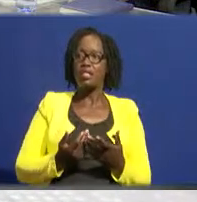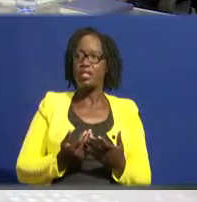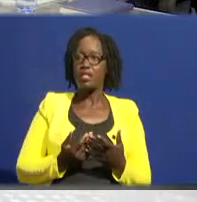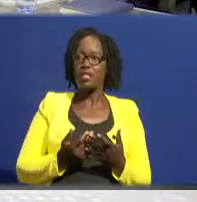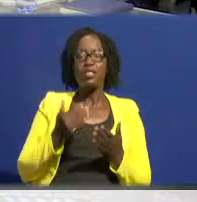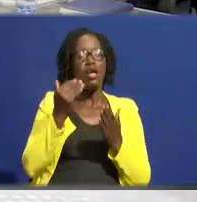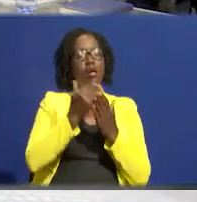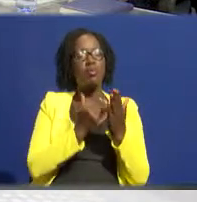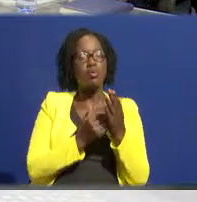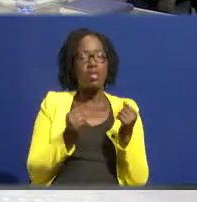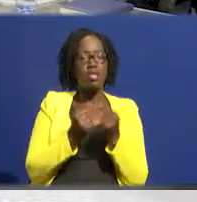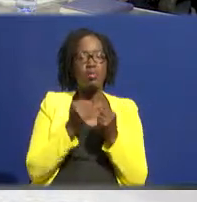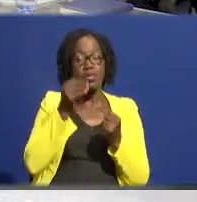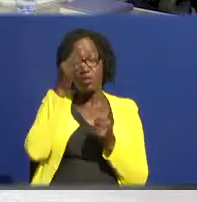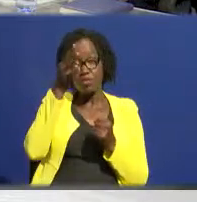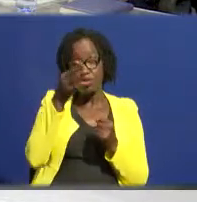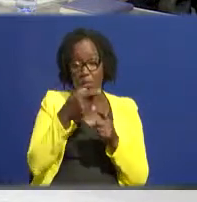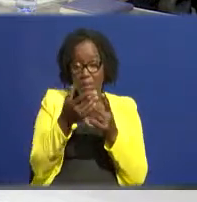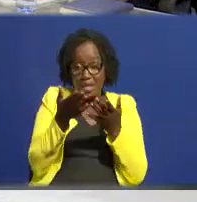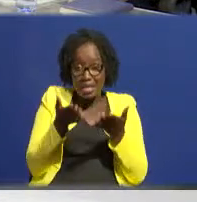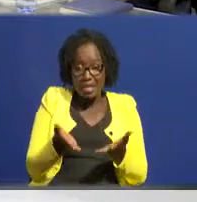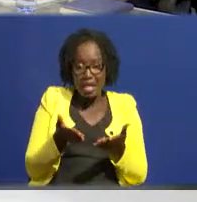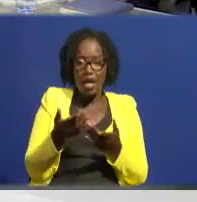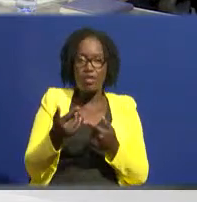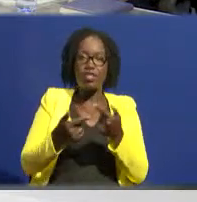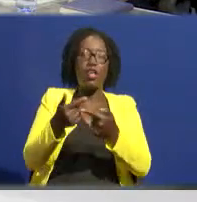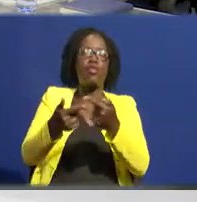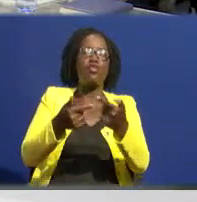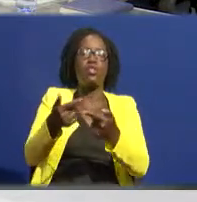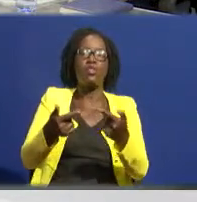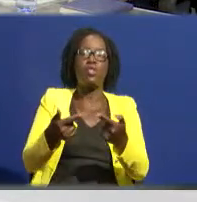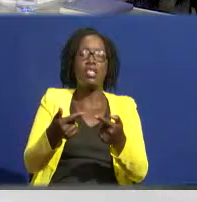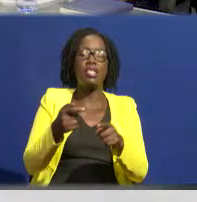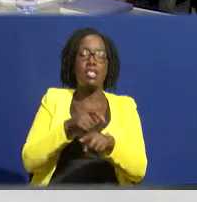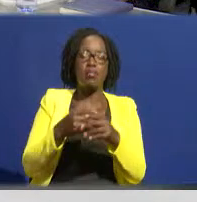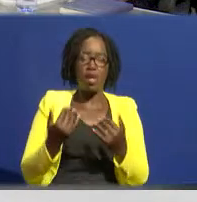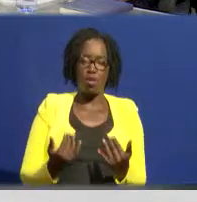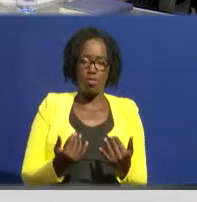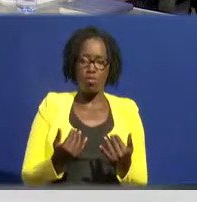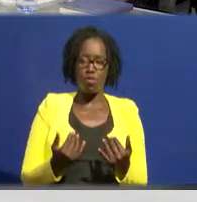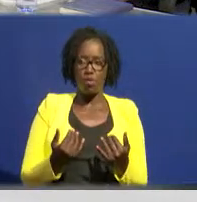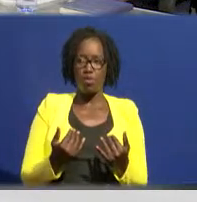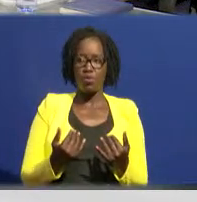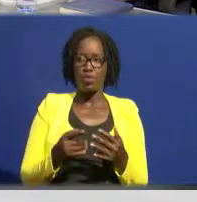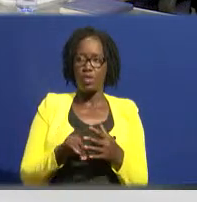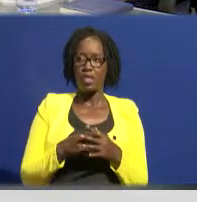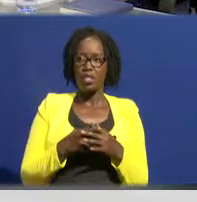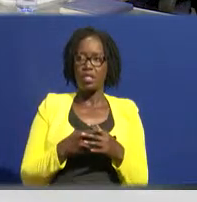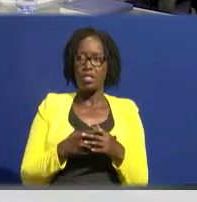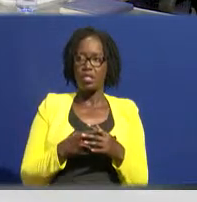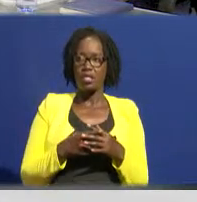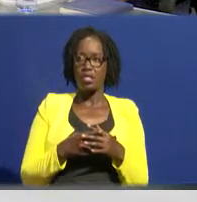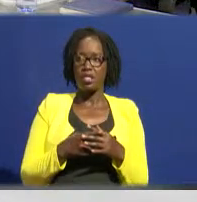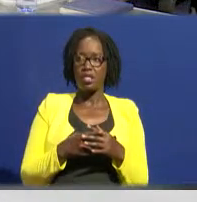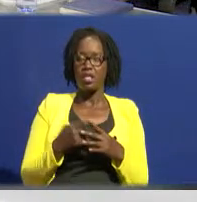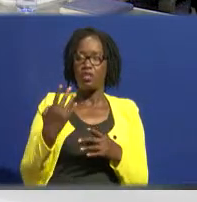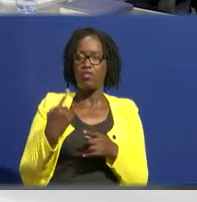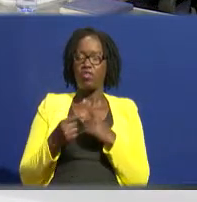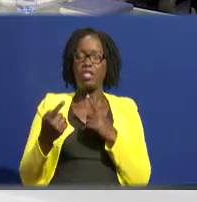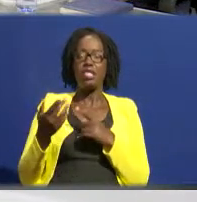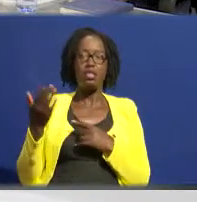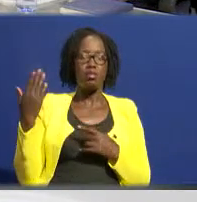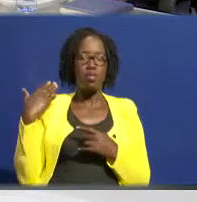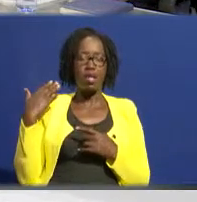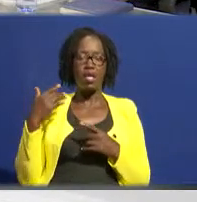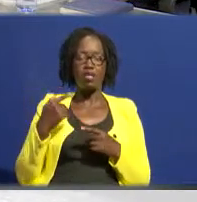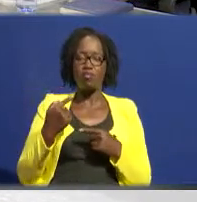a program that is happening in the future. It is an ongoing program that is going on even this time. Began 4 years ago and